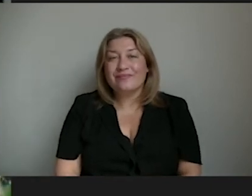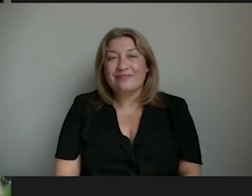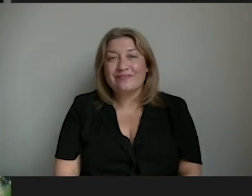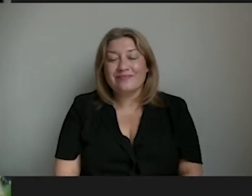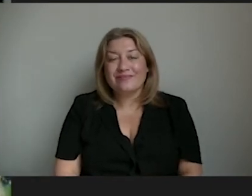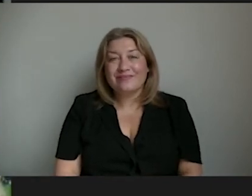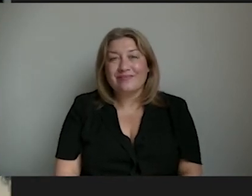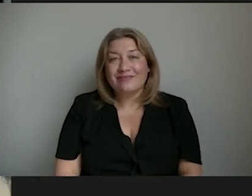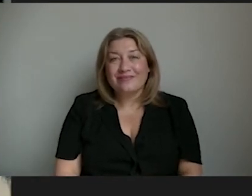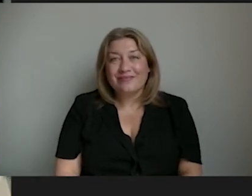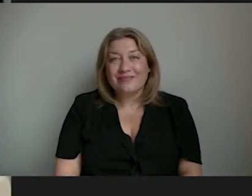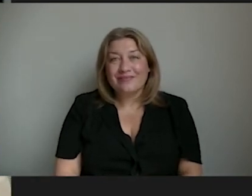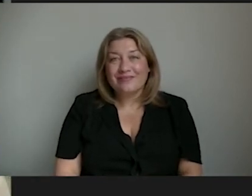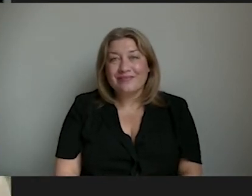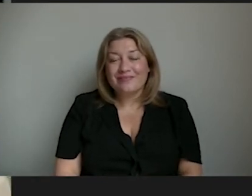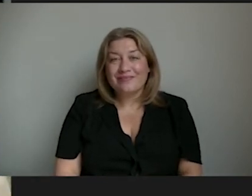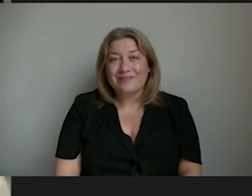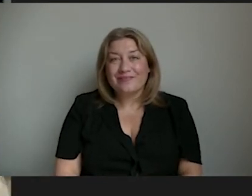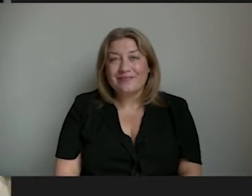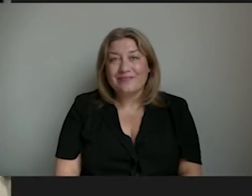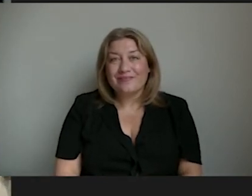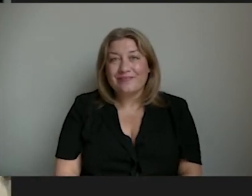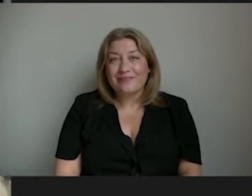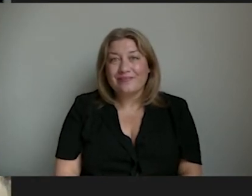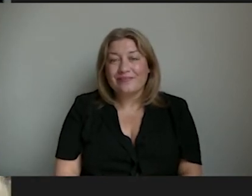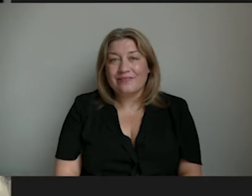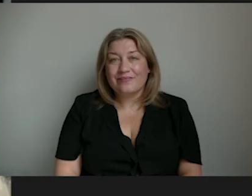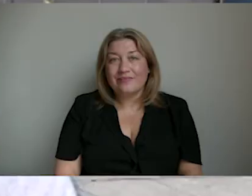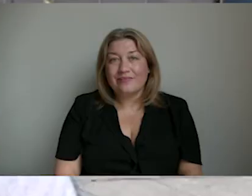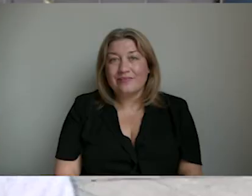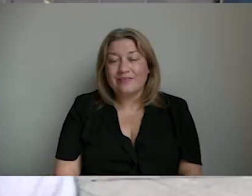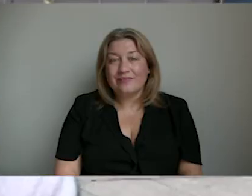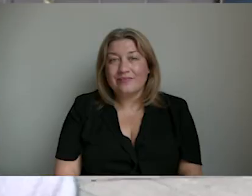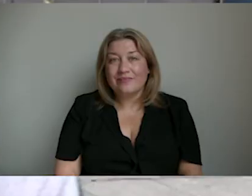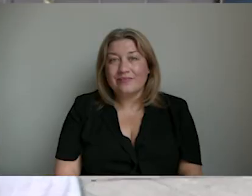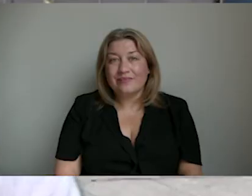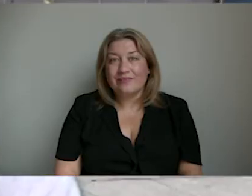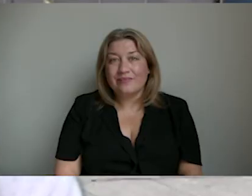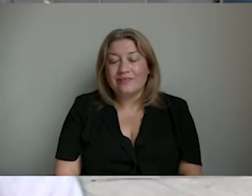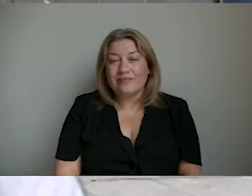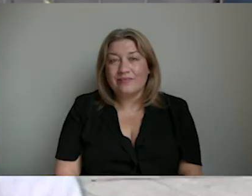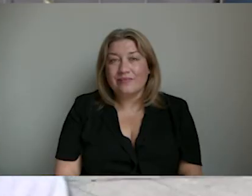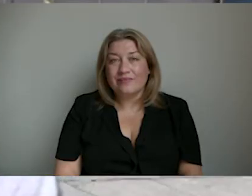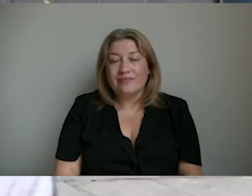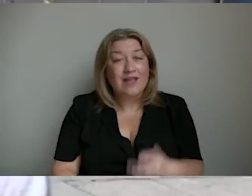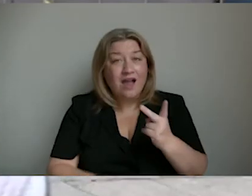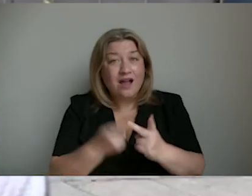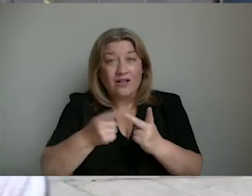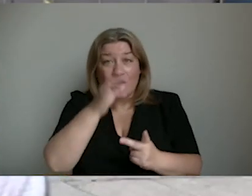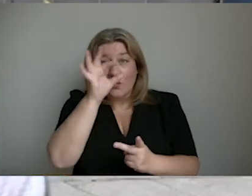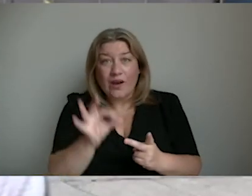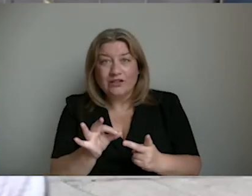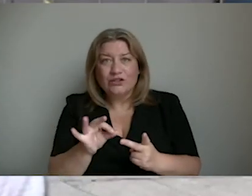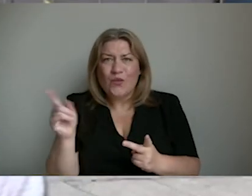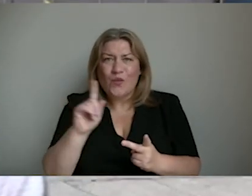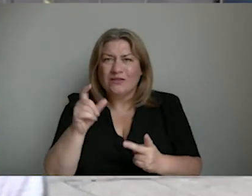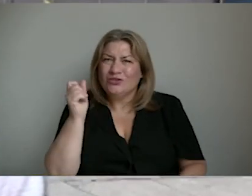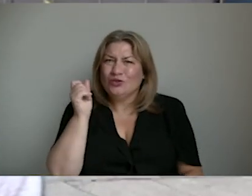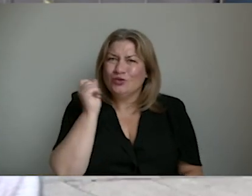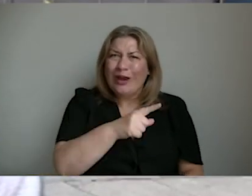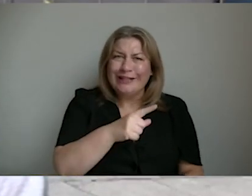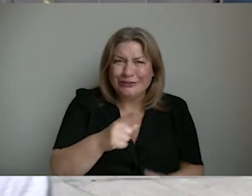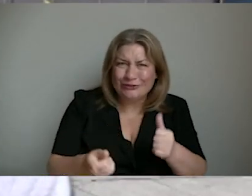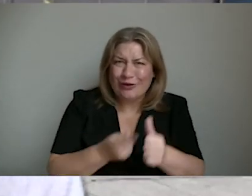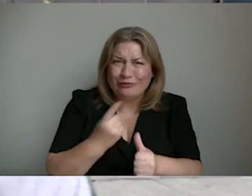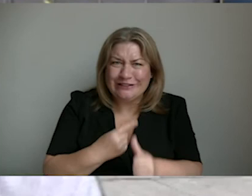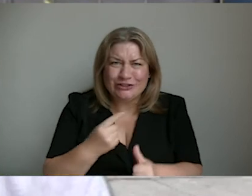and kickstart that career for you. Okay. We just did another question. What's the